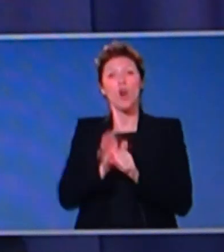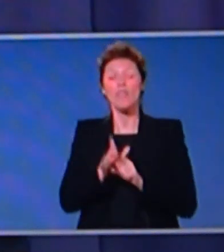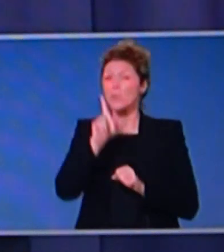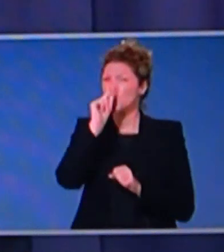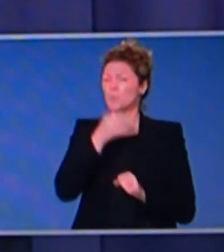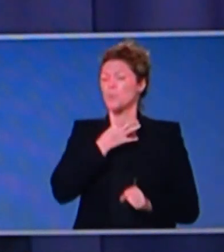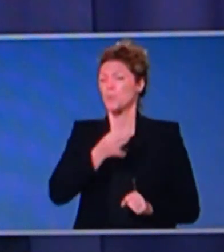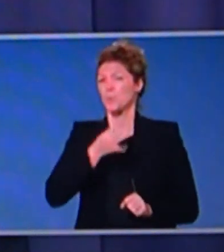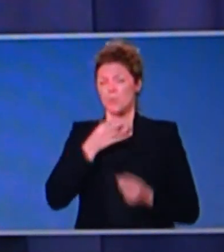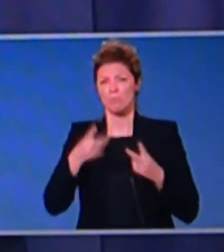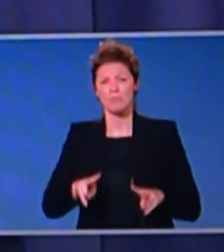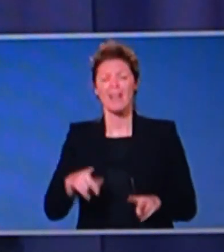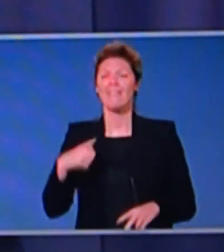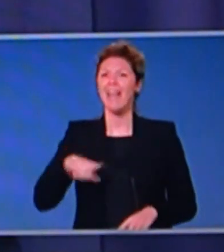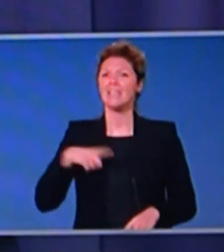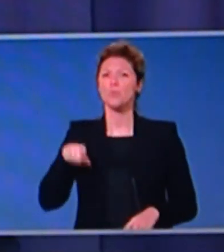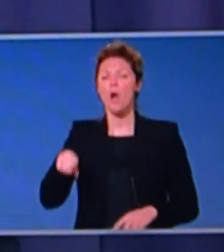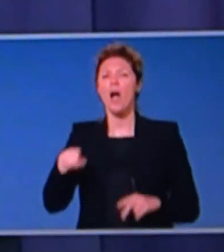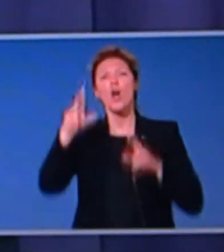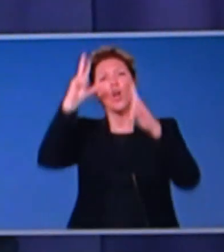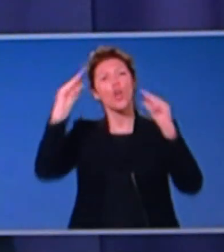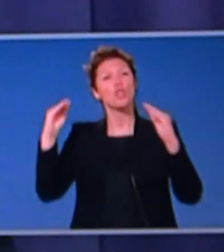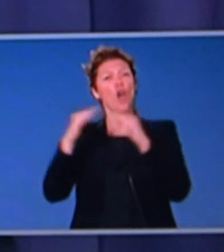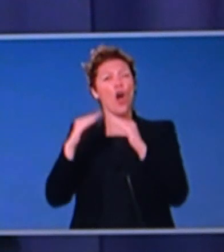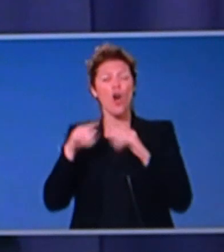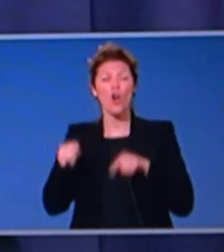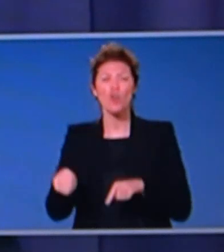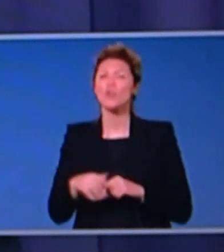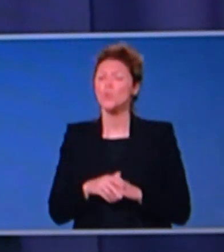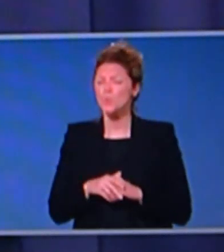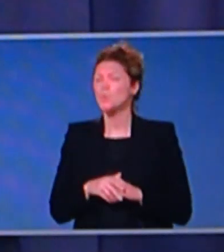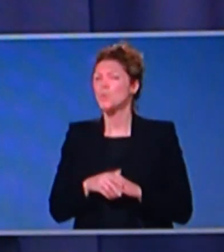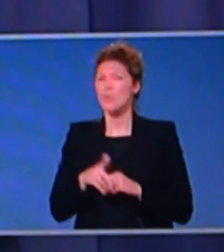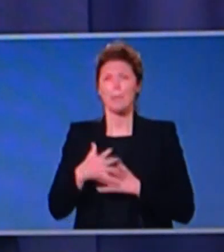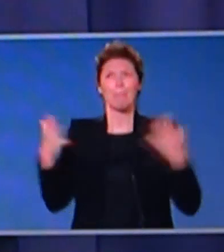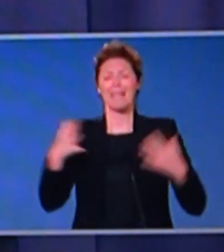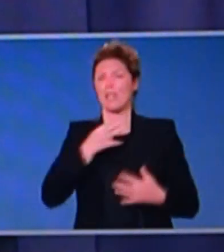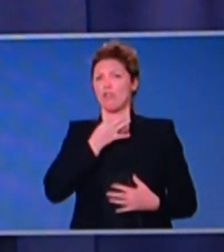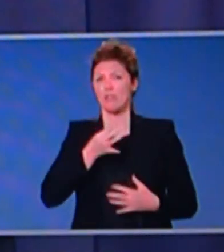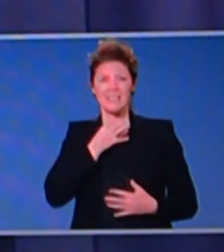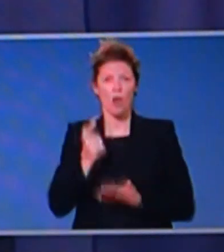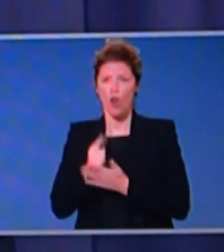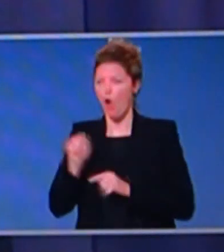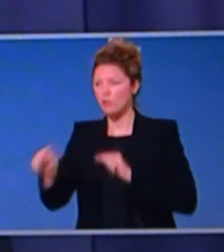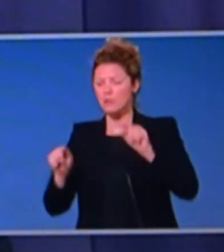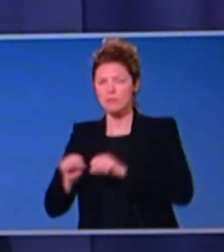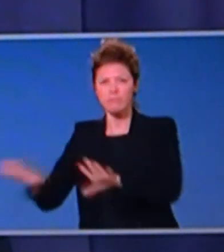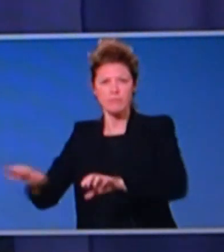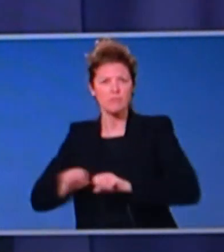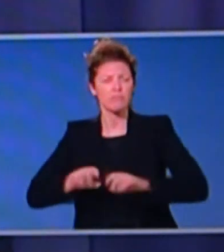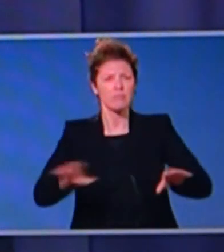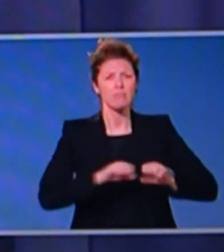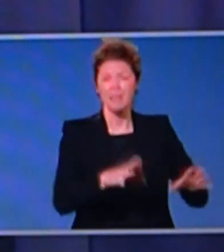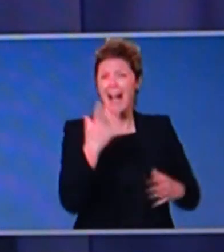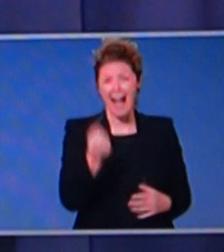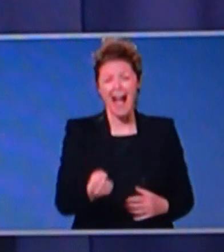aged care facilities have been a key area of focus for us. And we have had a number of outbreaks in a number of facilities, that is true. But by and